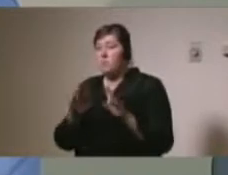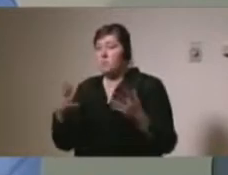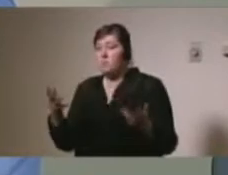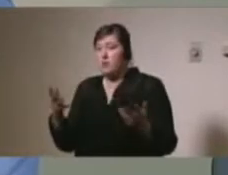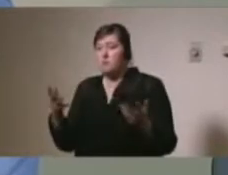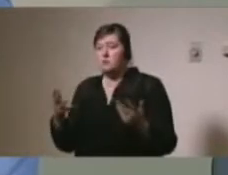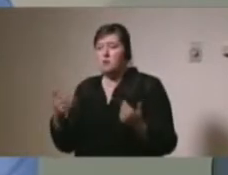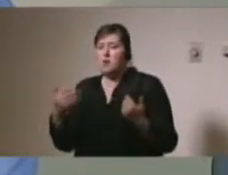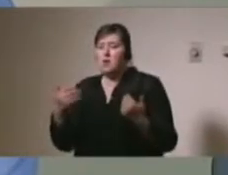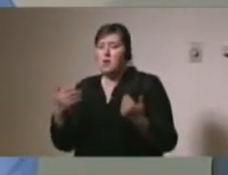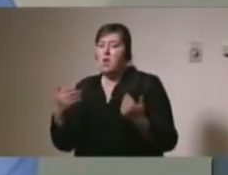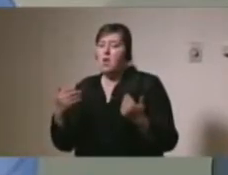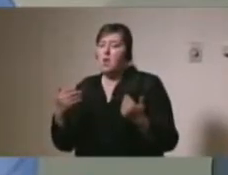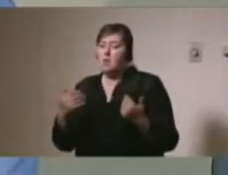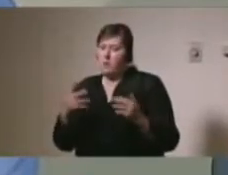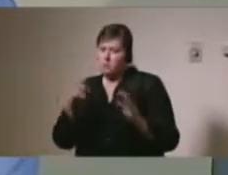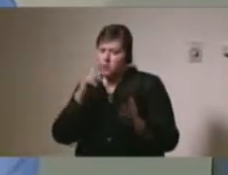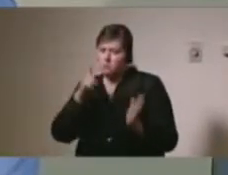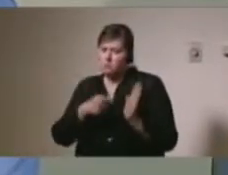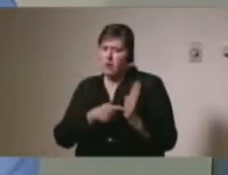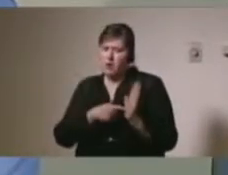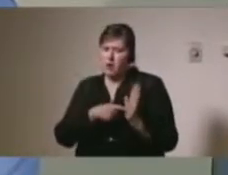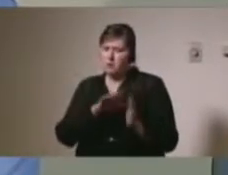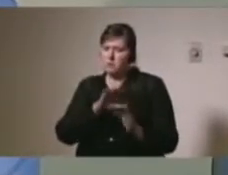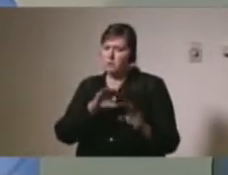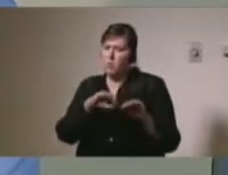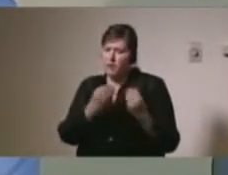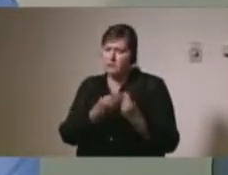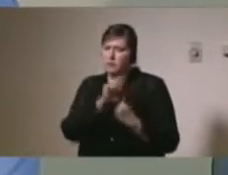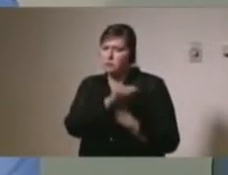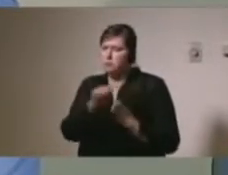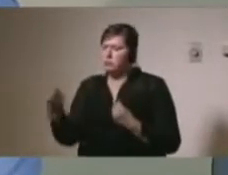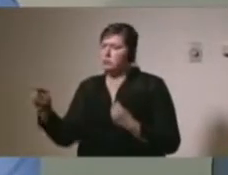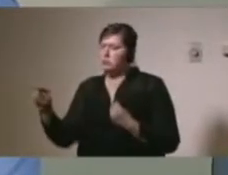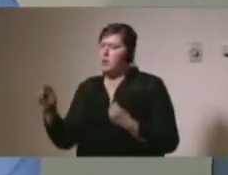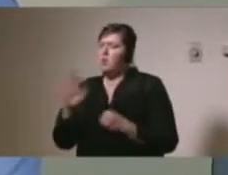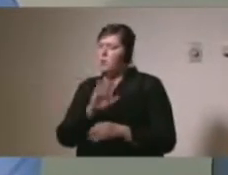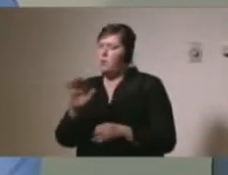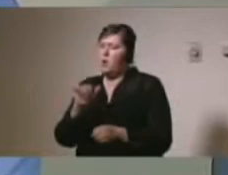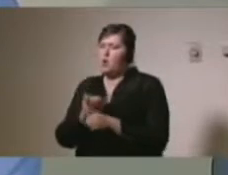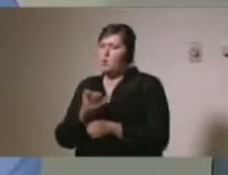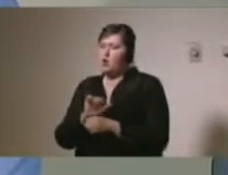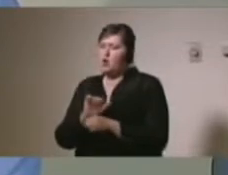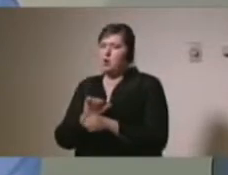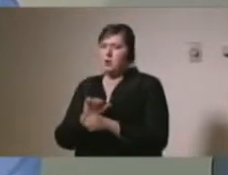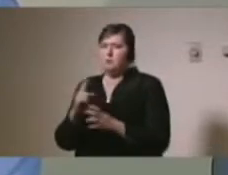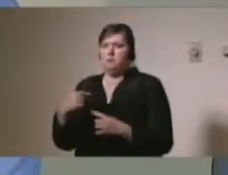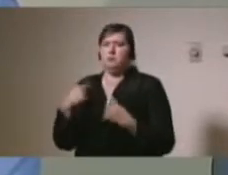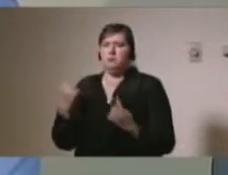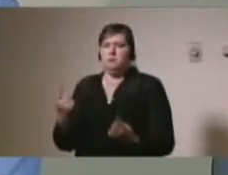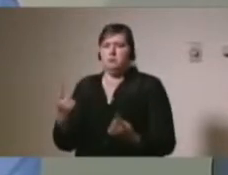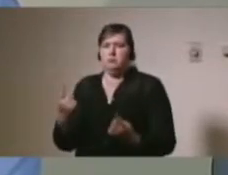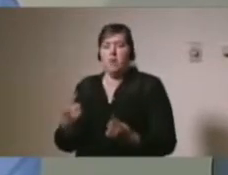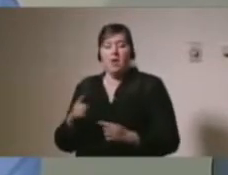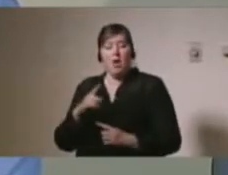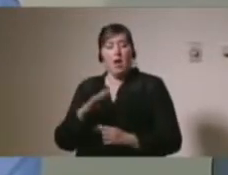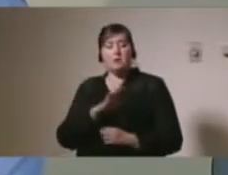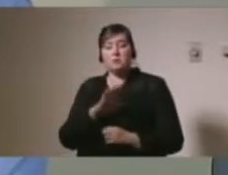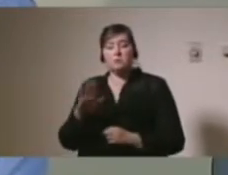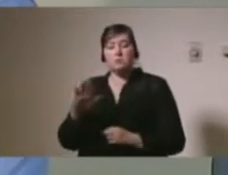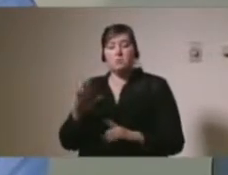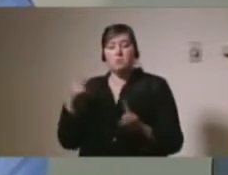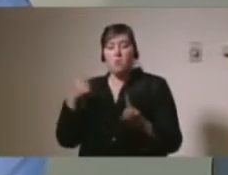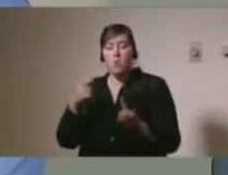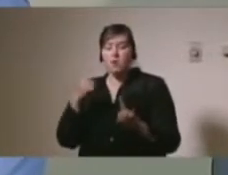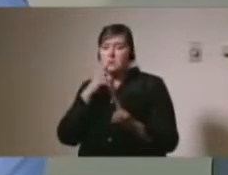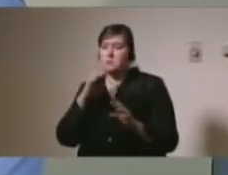those groups tremendous credit for the excellent work that they've done towards social justice in raising this particular issue. In fact, when